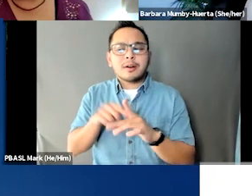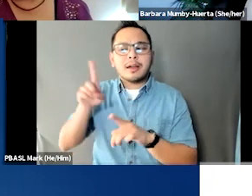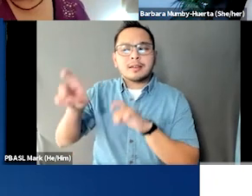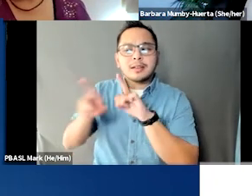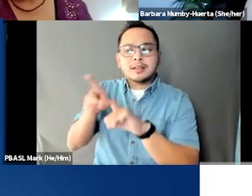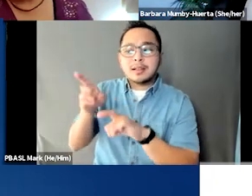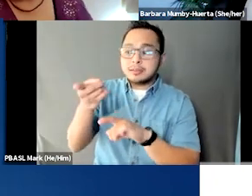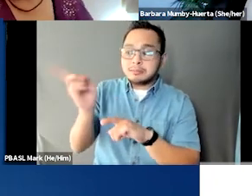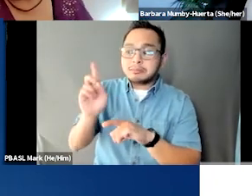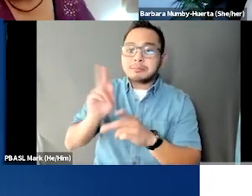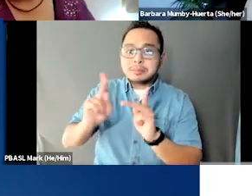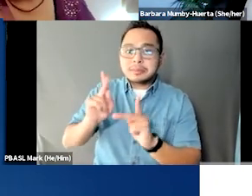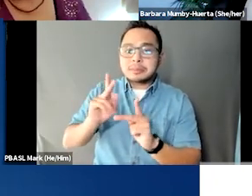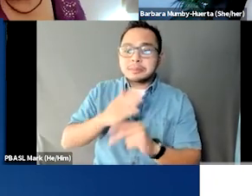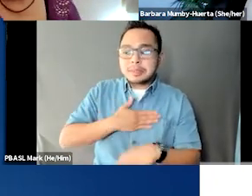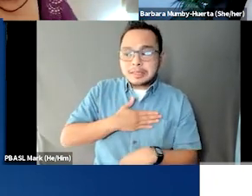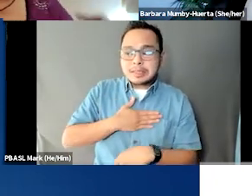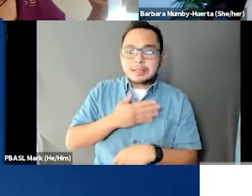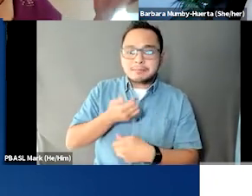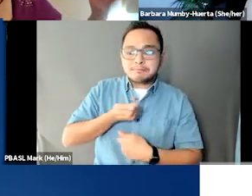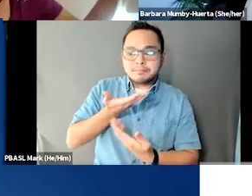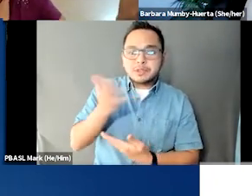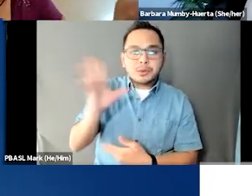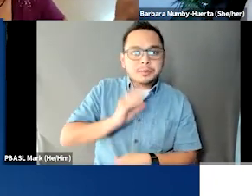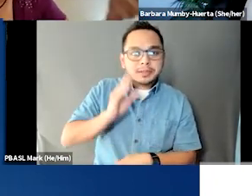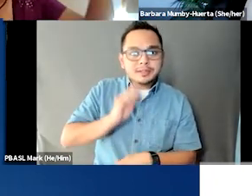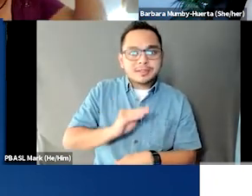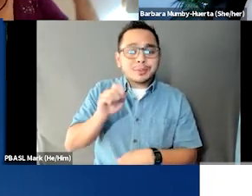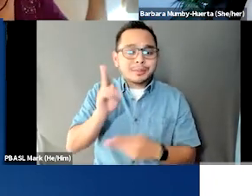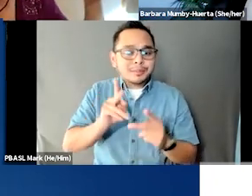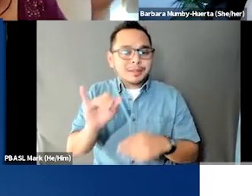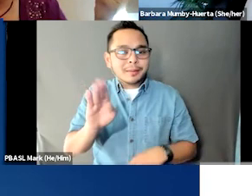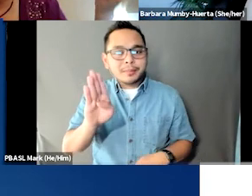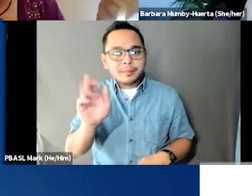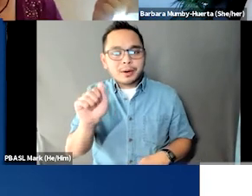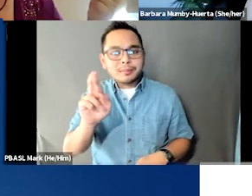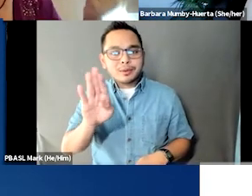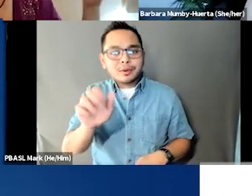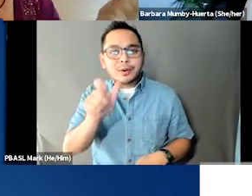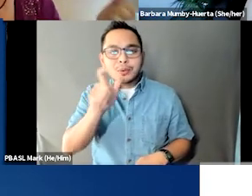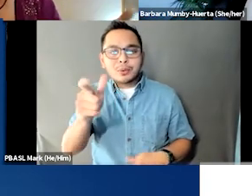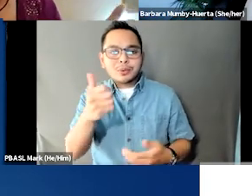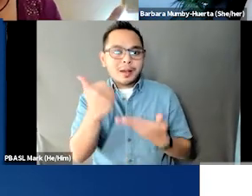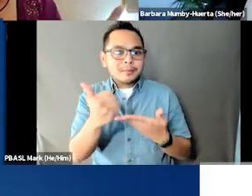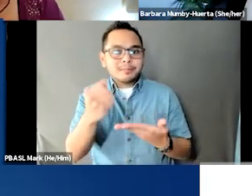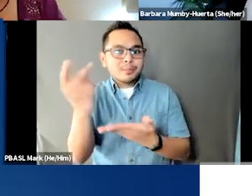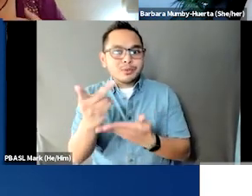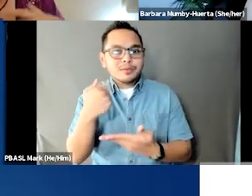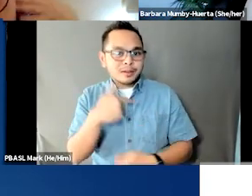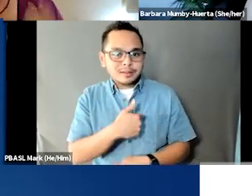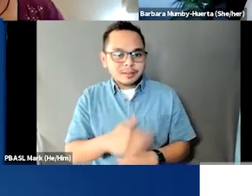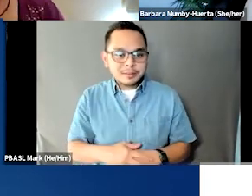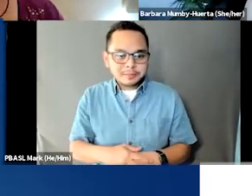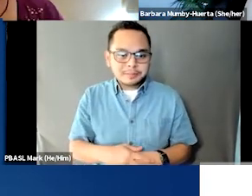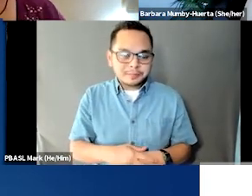step forward and tell their experiences. And then we need people like Barbara, who put a stamp of approval on us, which is wonderful.